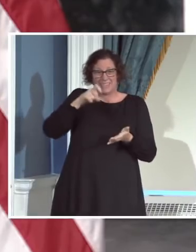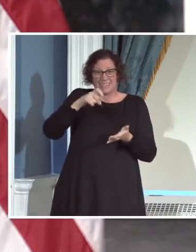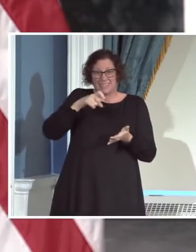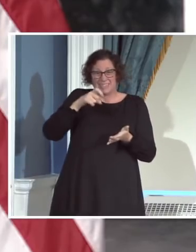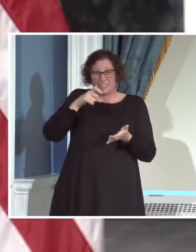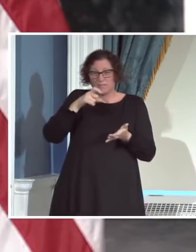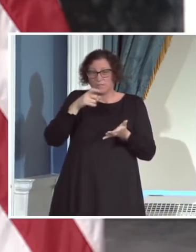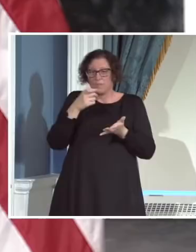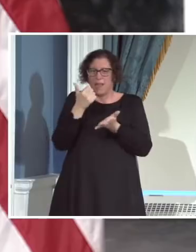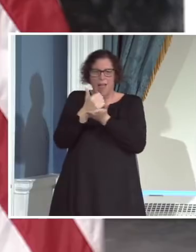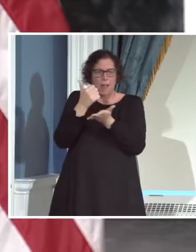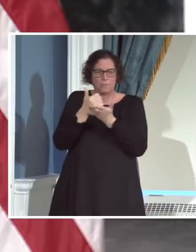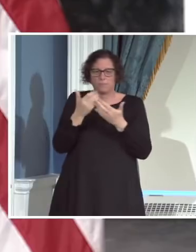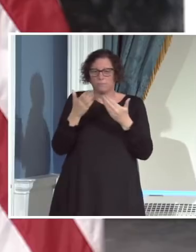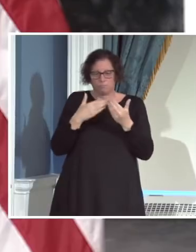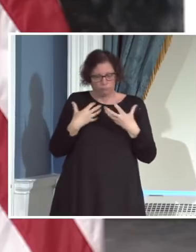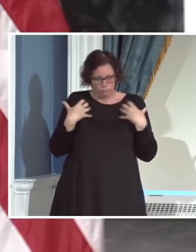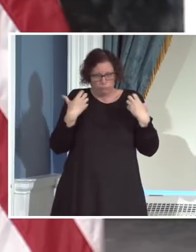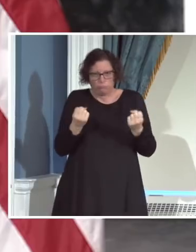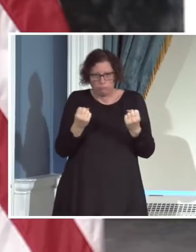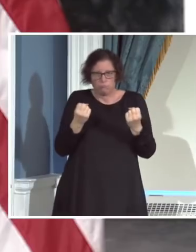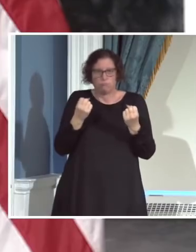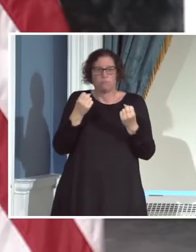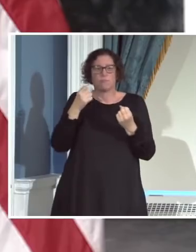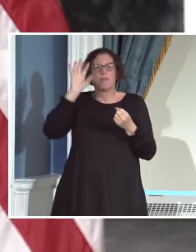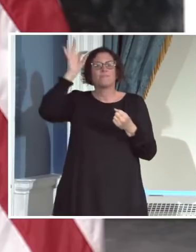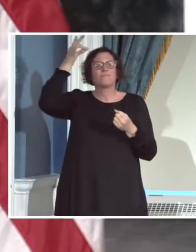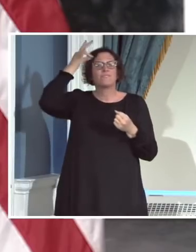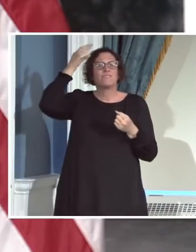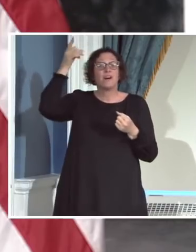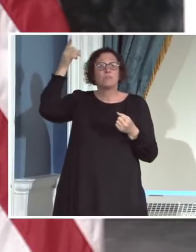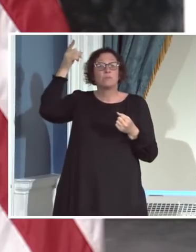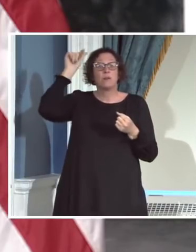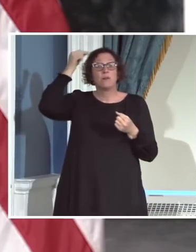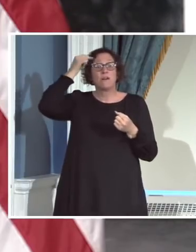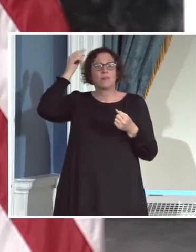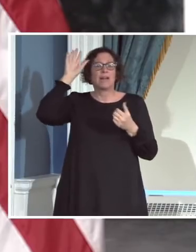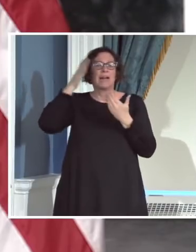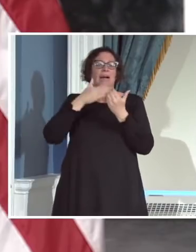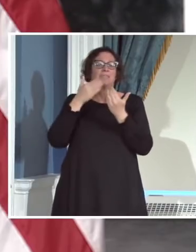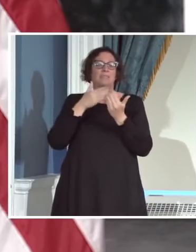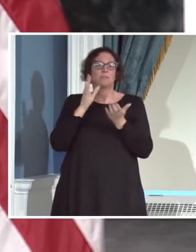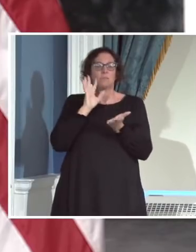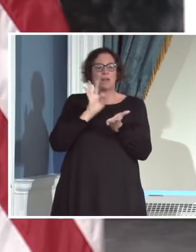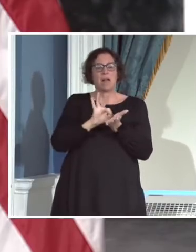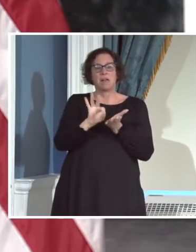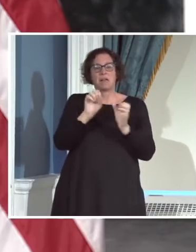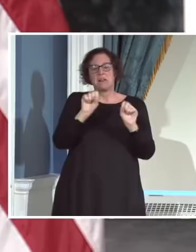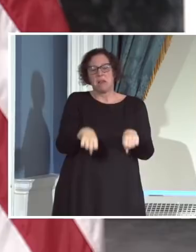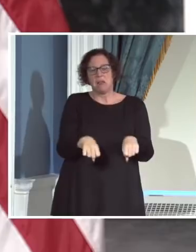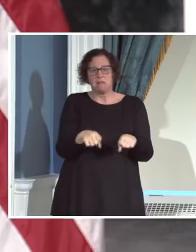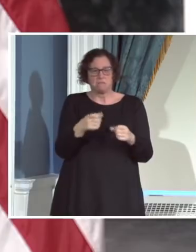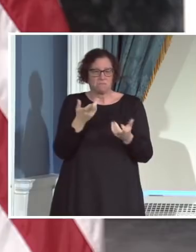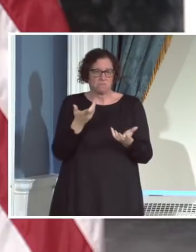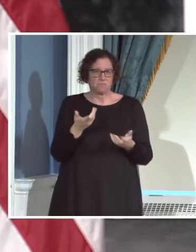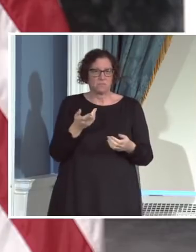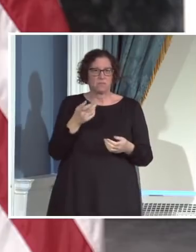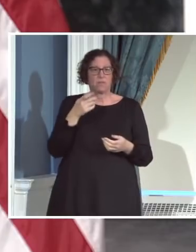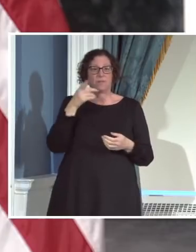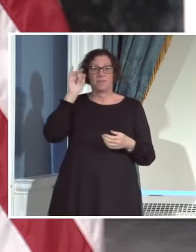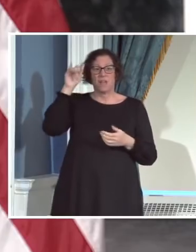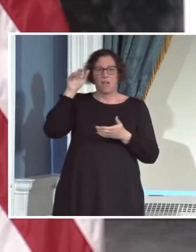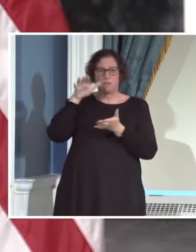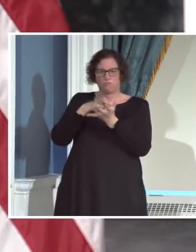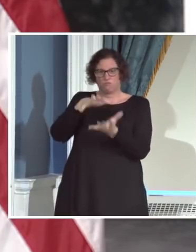The stimulus bill went to a lot of trouble to bail out, bigger corporations. There's no question in my